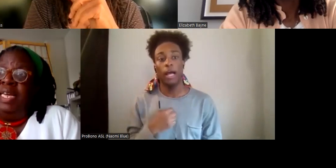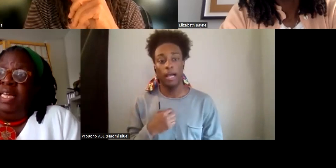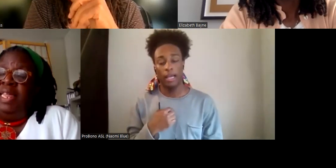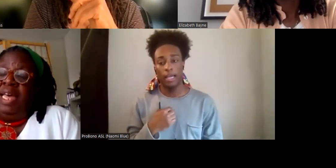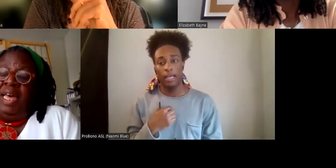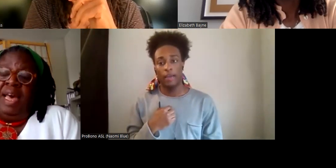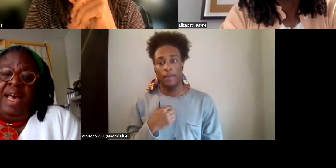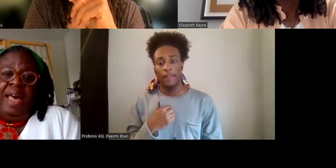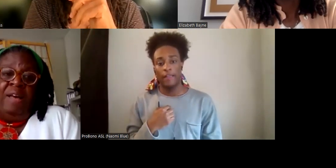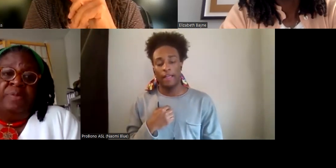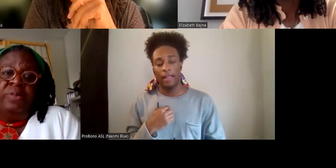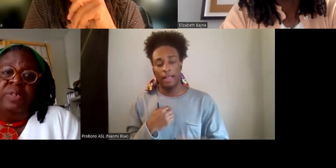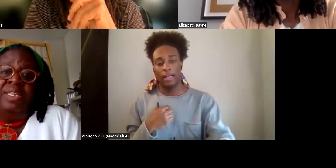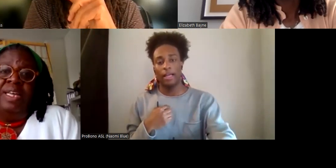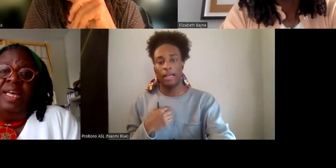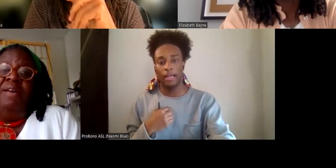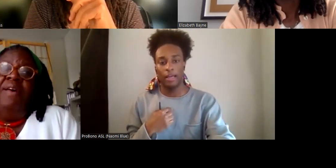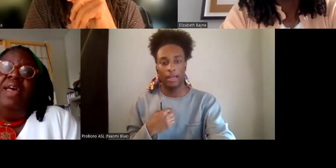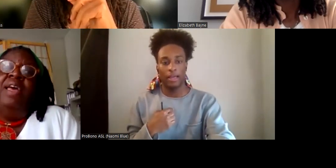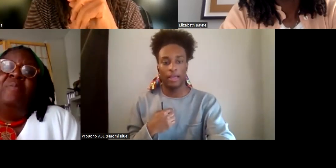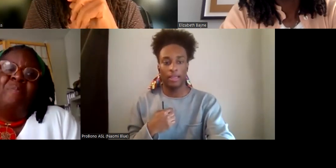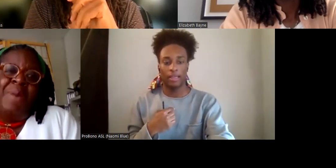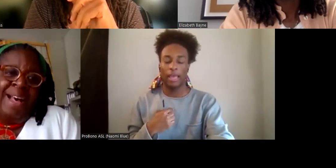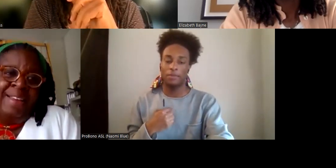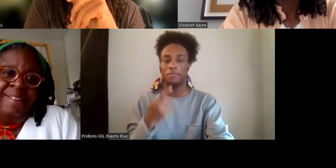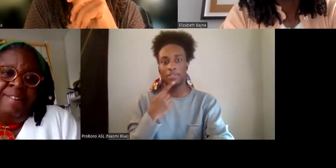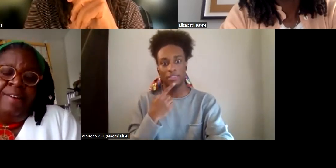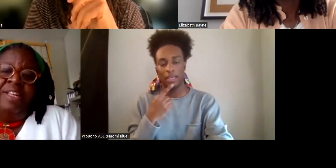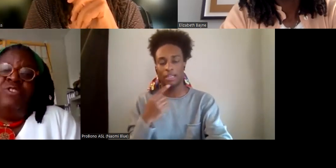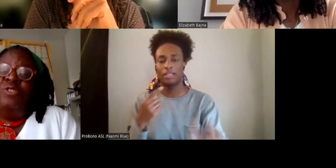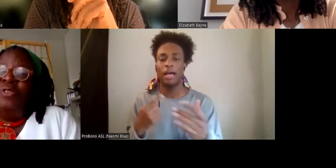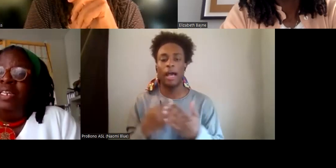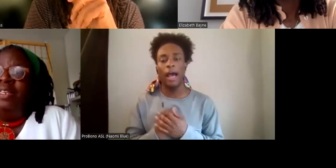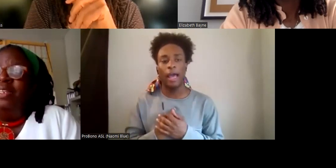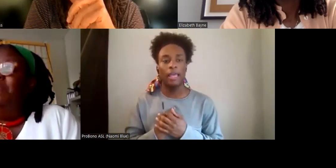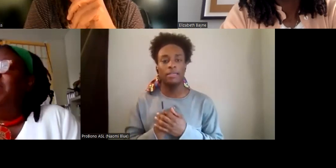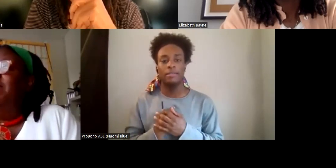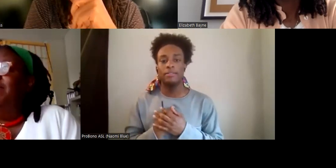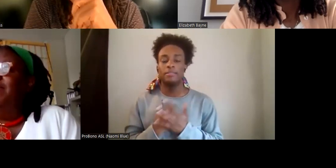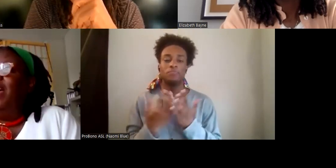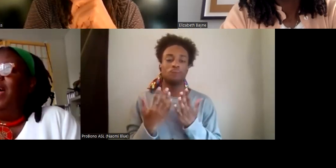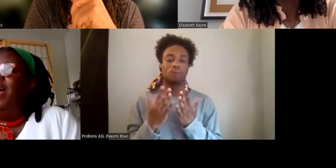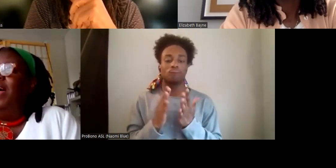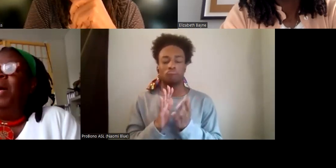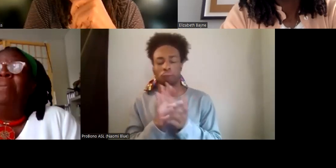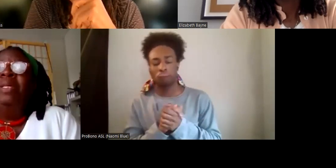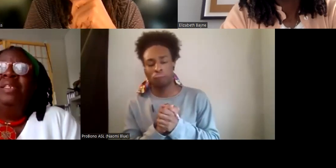going to say that I absolutely admire June and